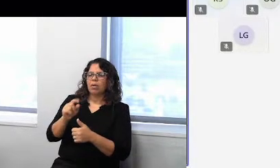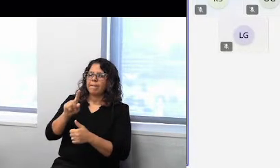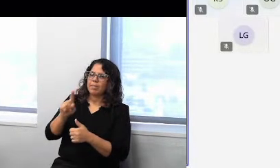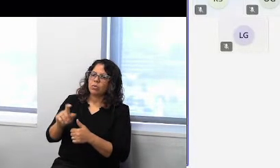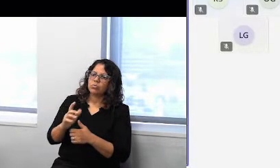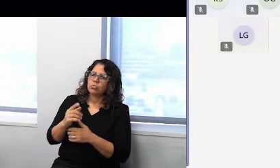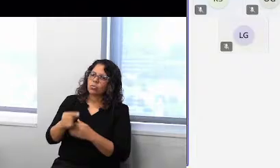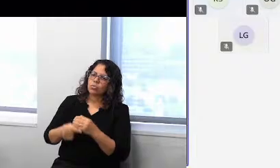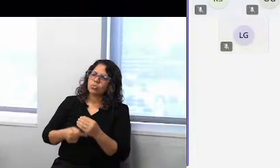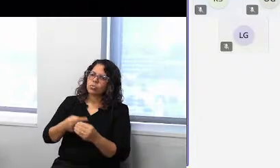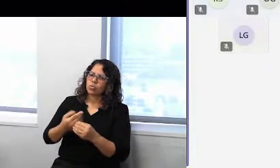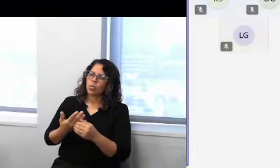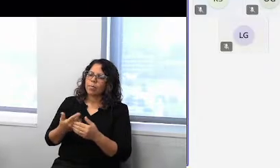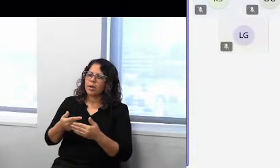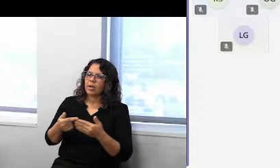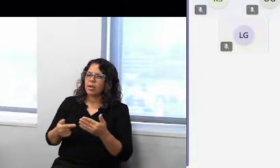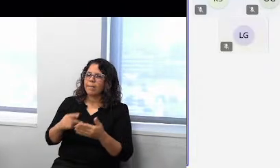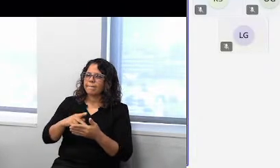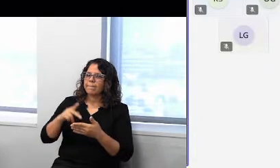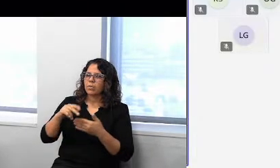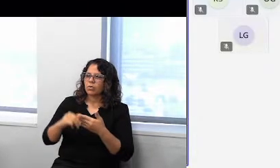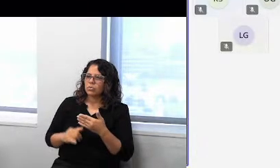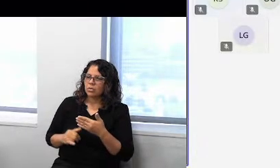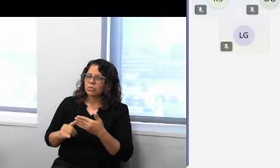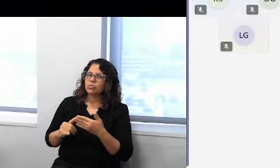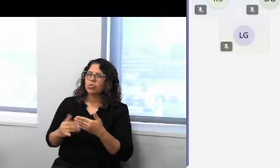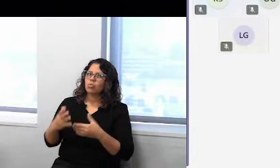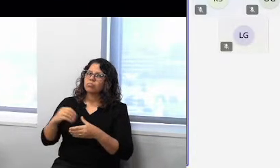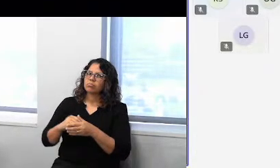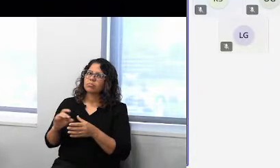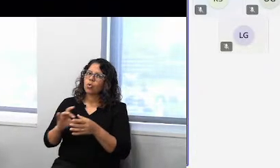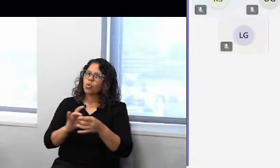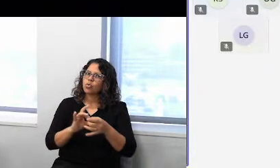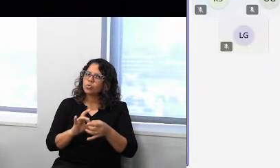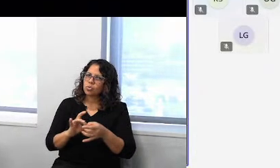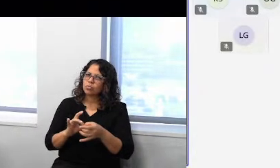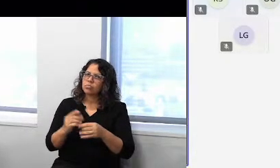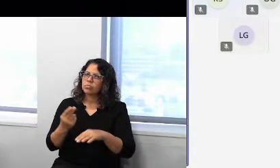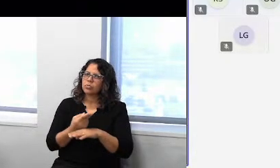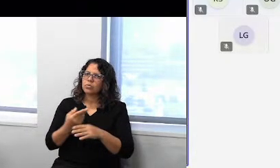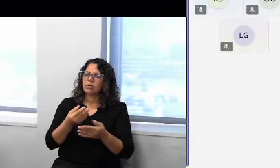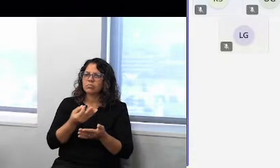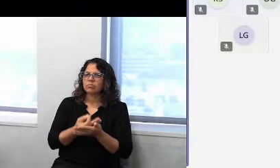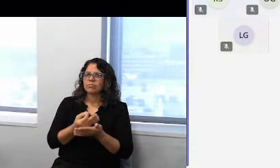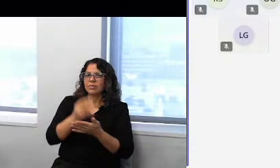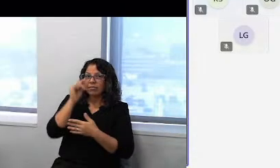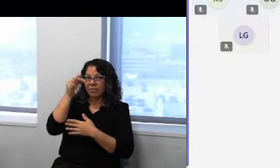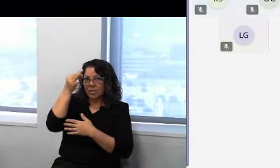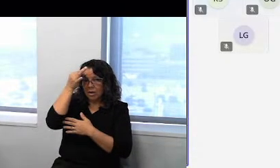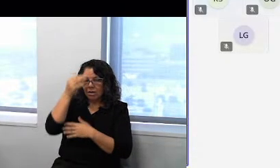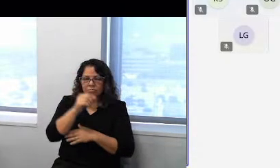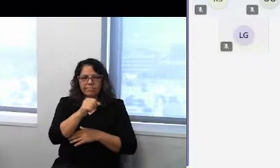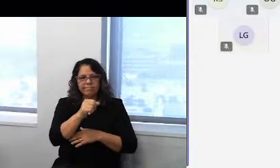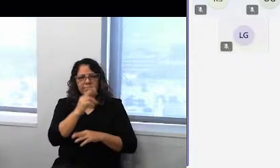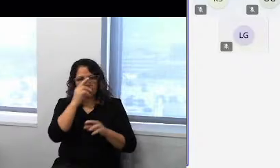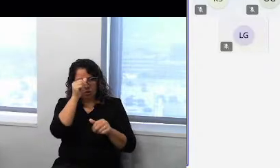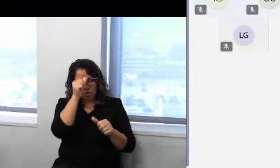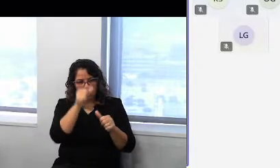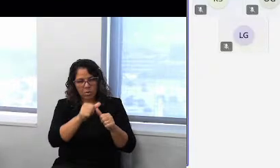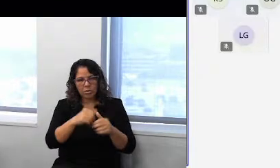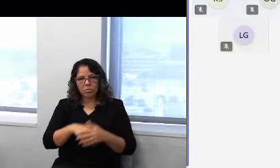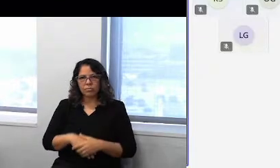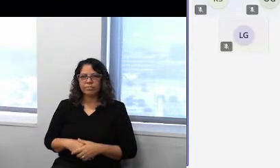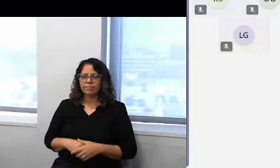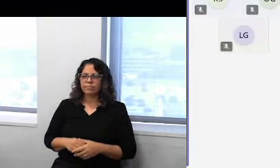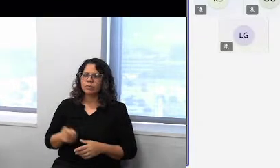funded interconnection projects? yes, And I think your answer was that they're coming through the pipeline